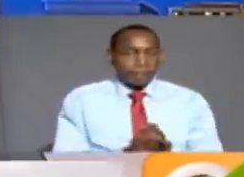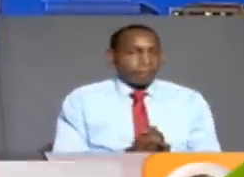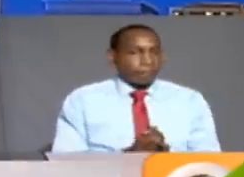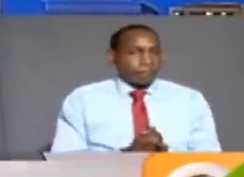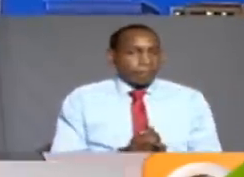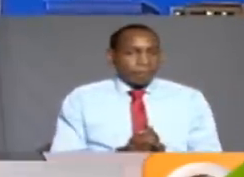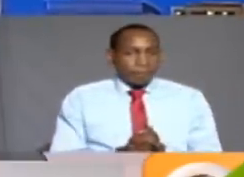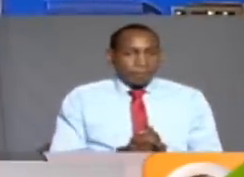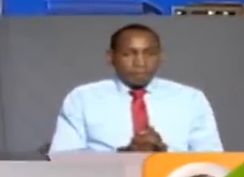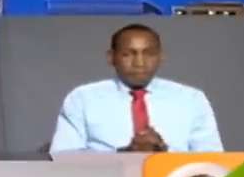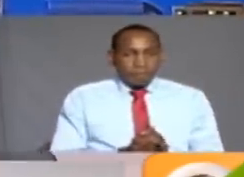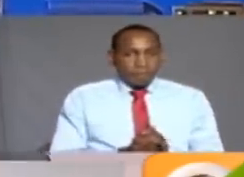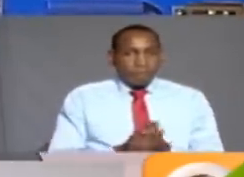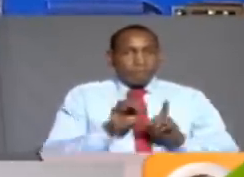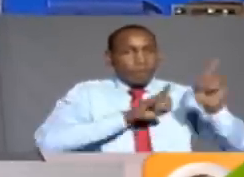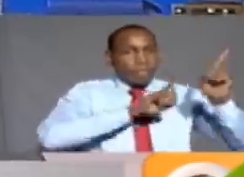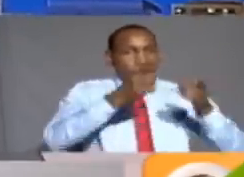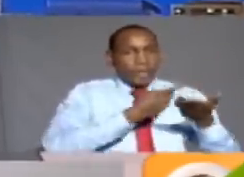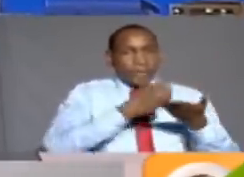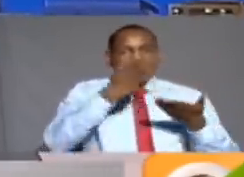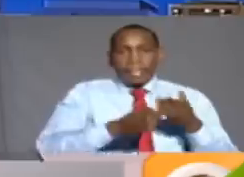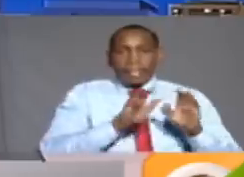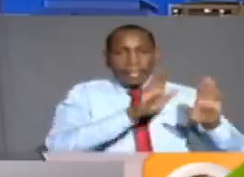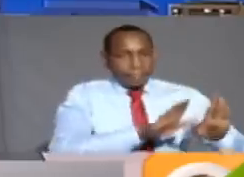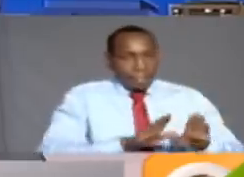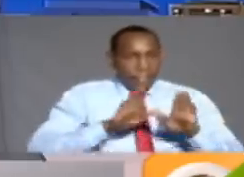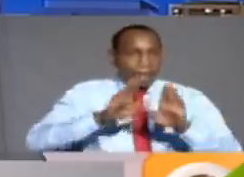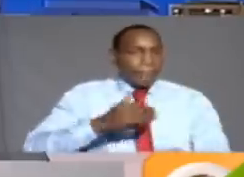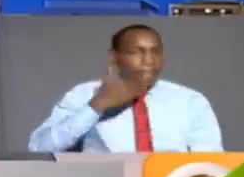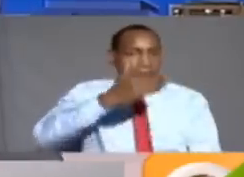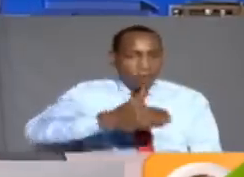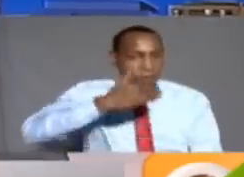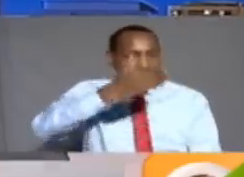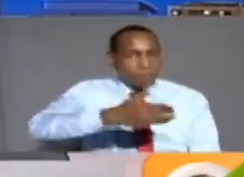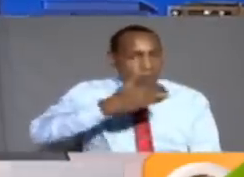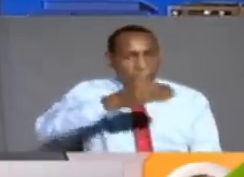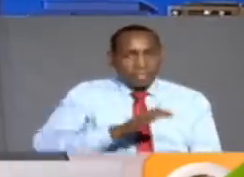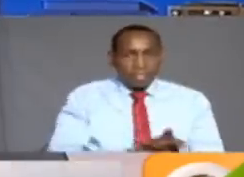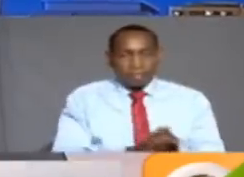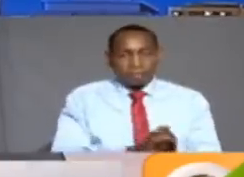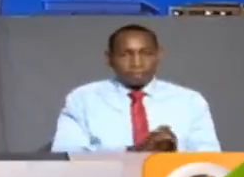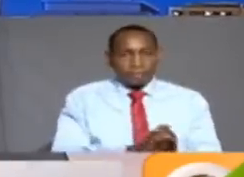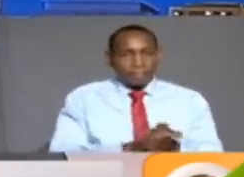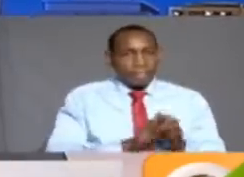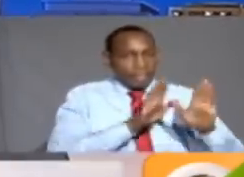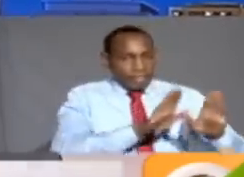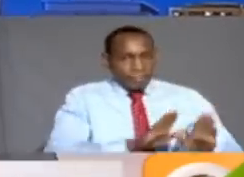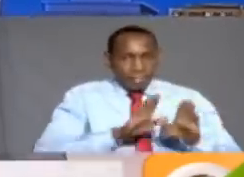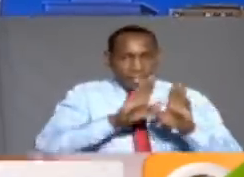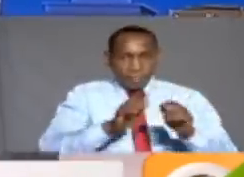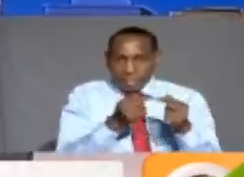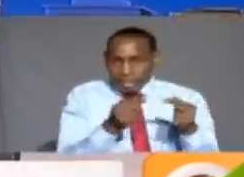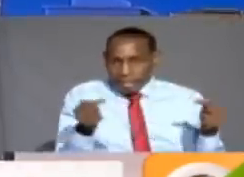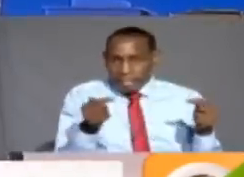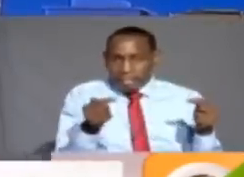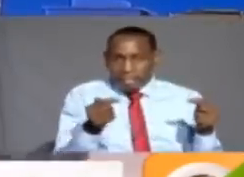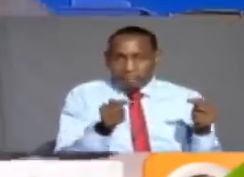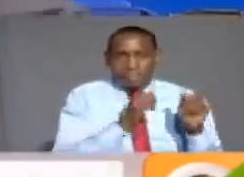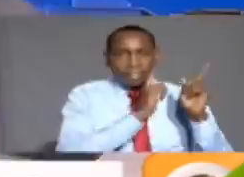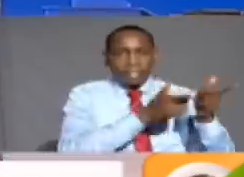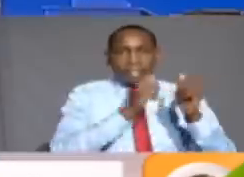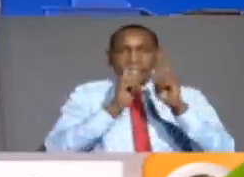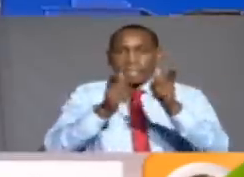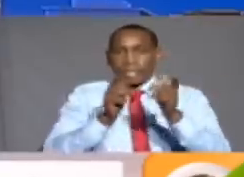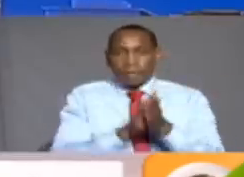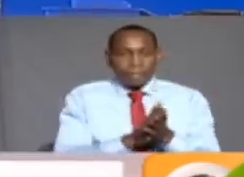Yes. You've been going out over the weekends. You've been campaigning. You've been campaigning against campaigns. Tanga Tanga,